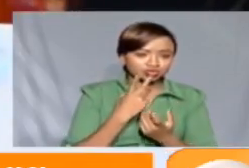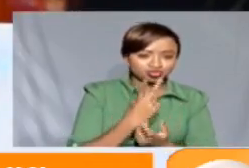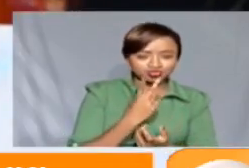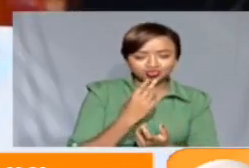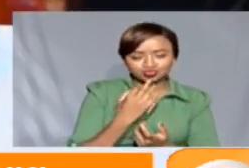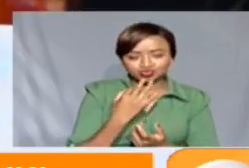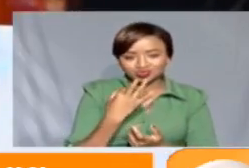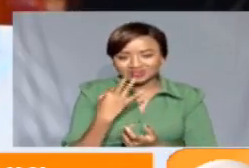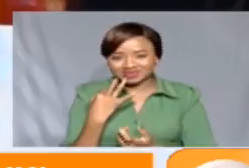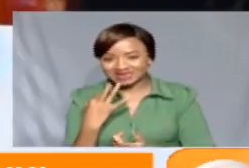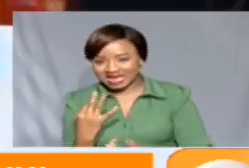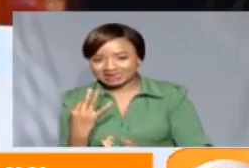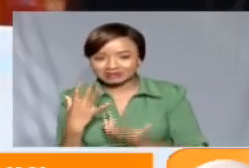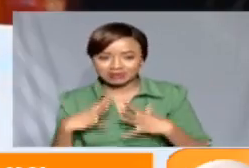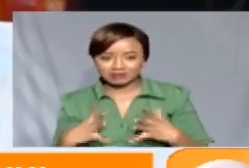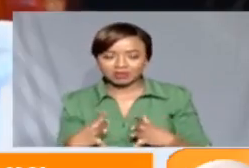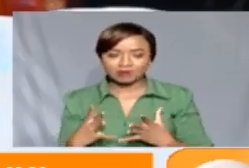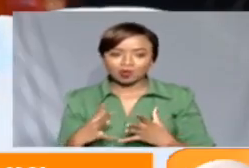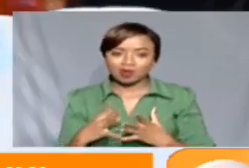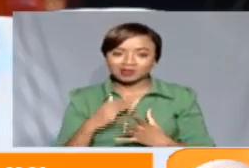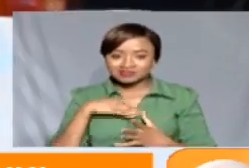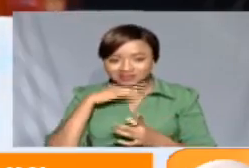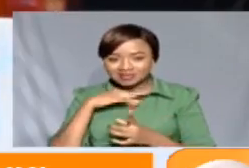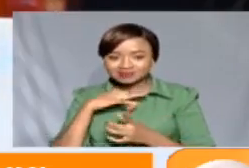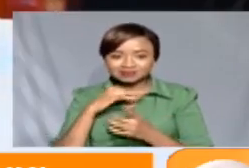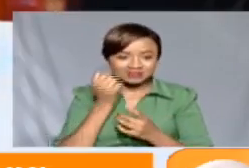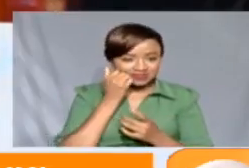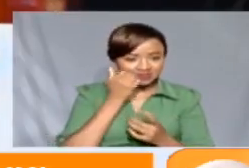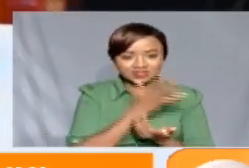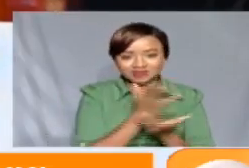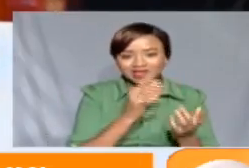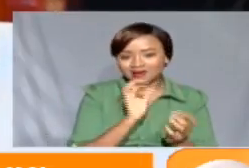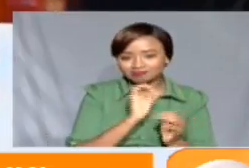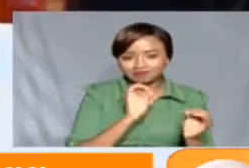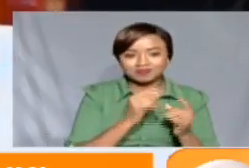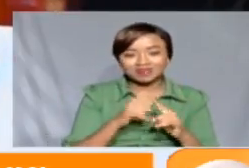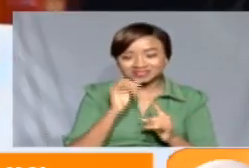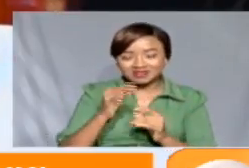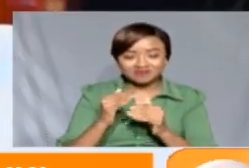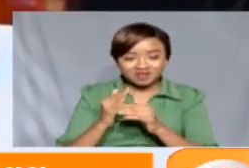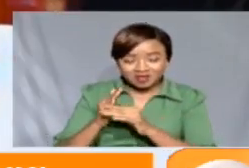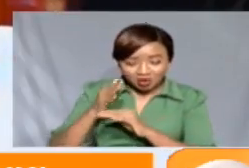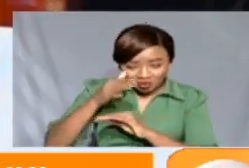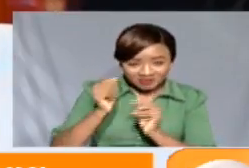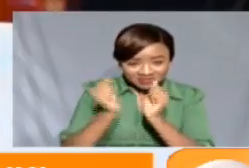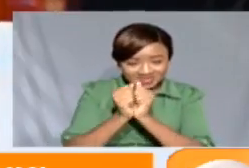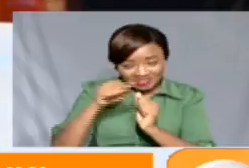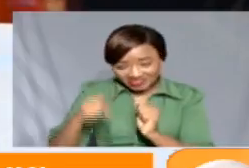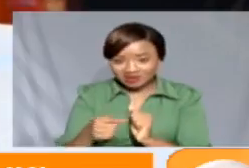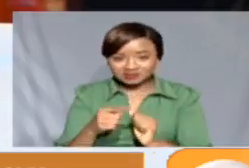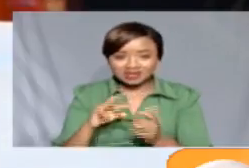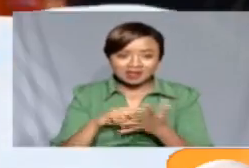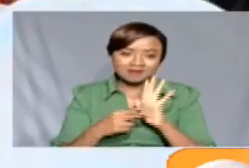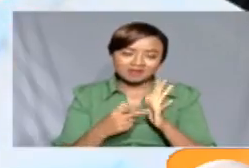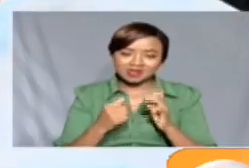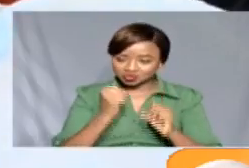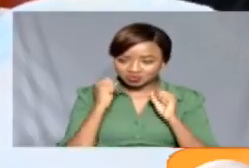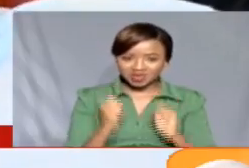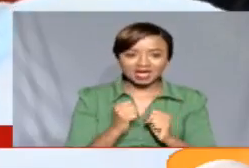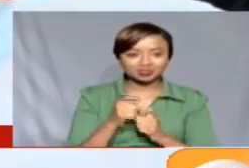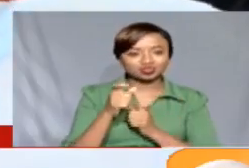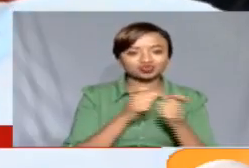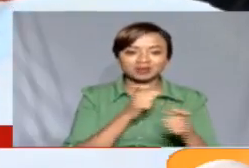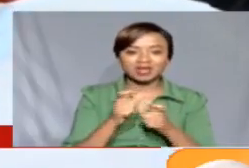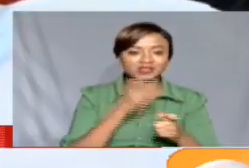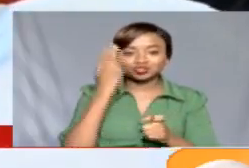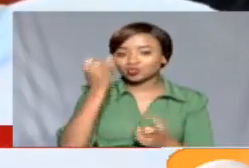go to 1,000 or 2,000 people, we can manage. But if we go 10,000 and more like that, it will be very difficult to